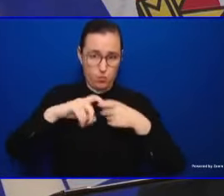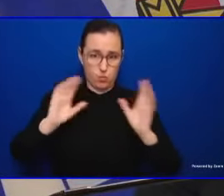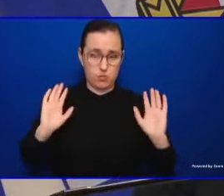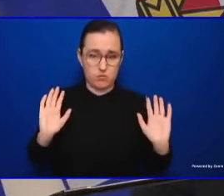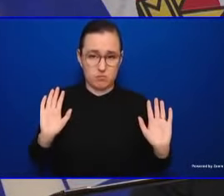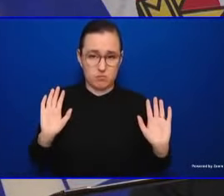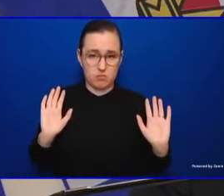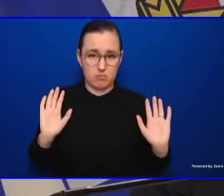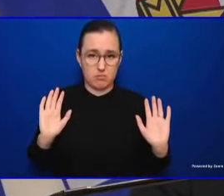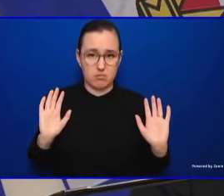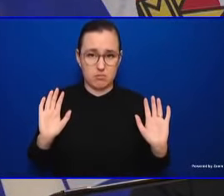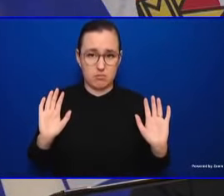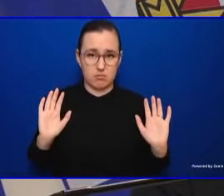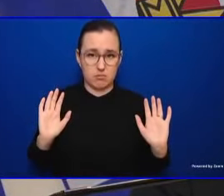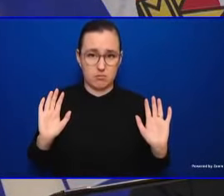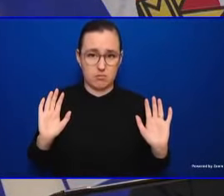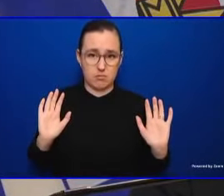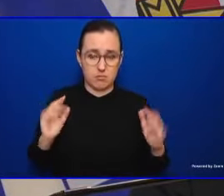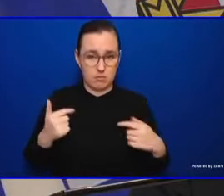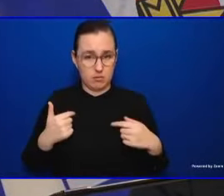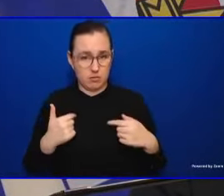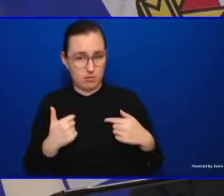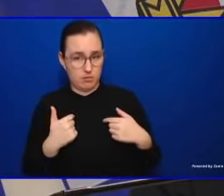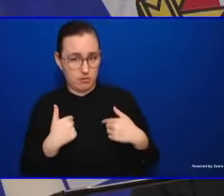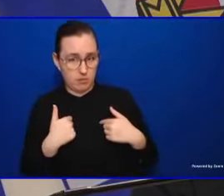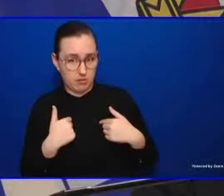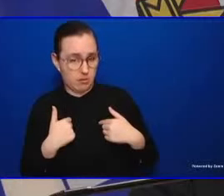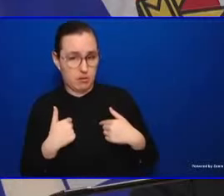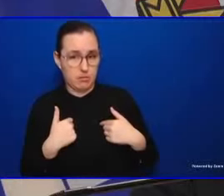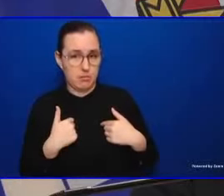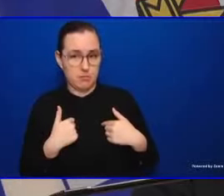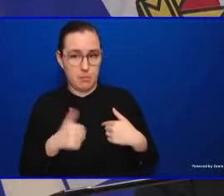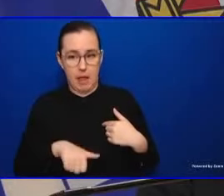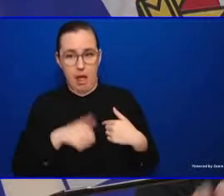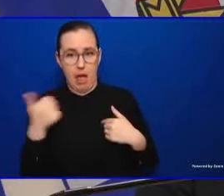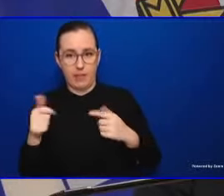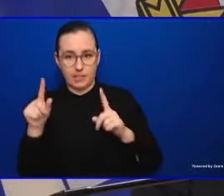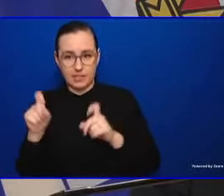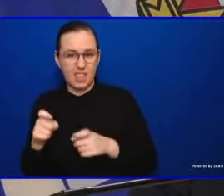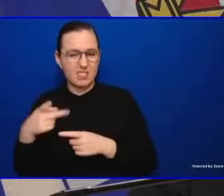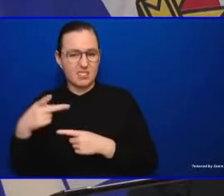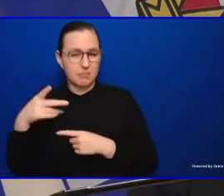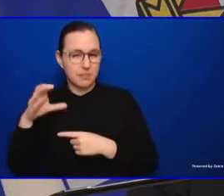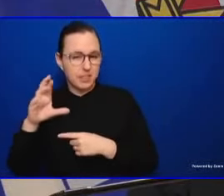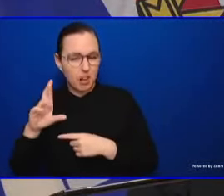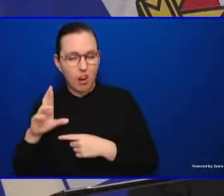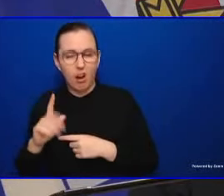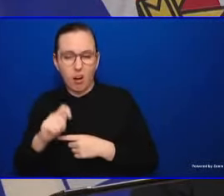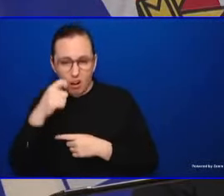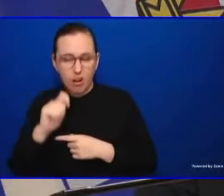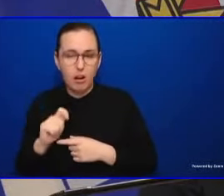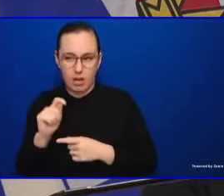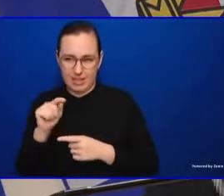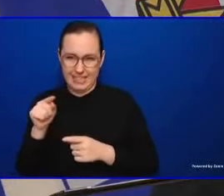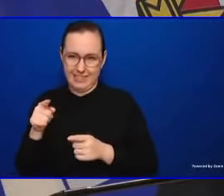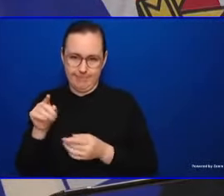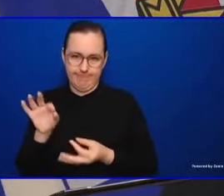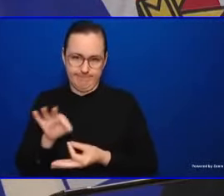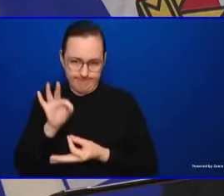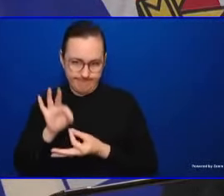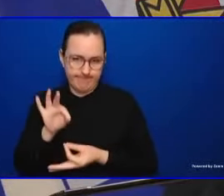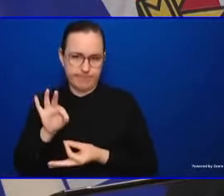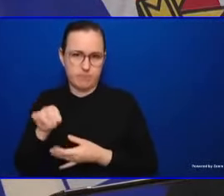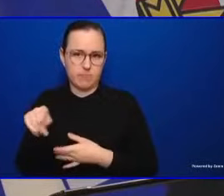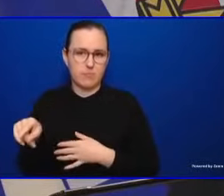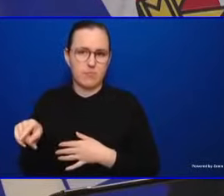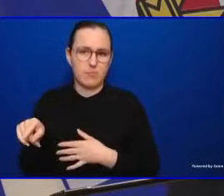another test. But there is some concerns out there that Delta is better detected